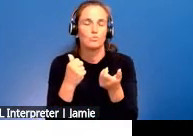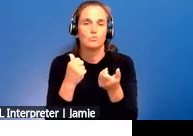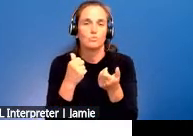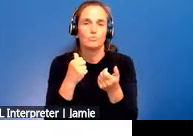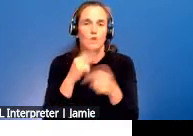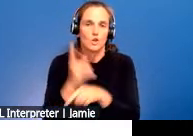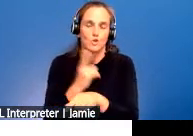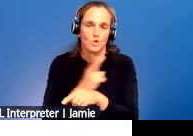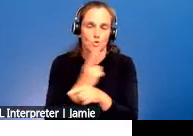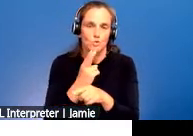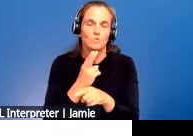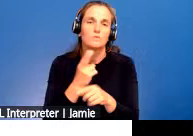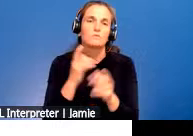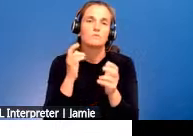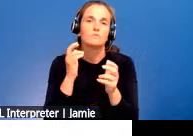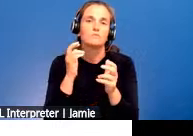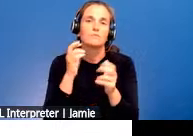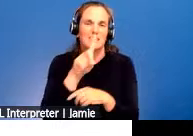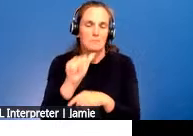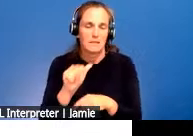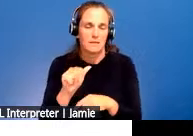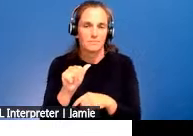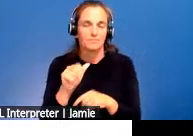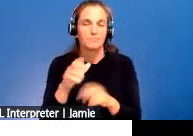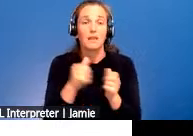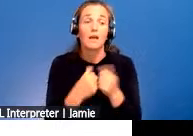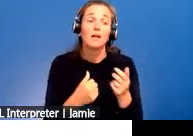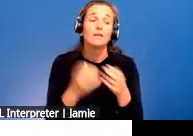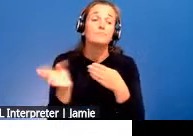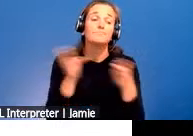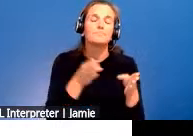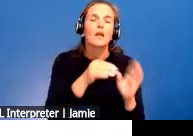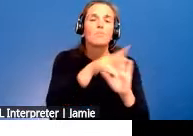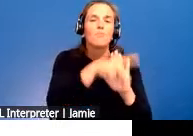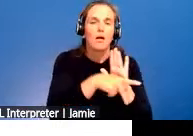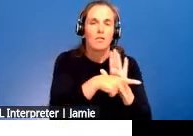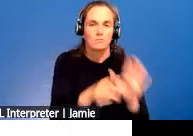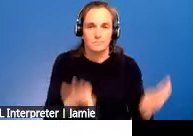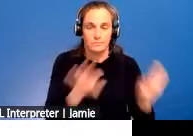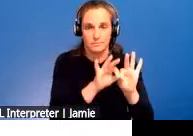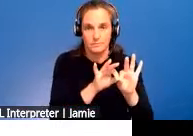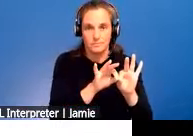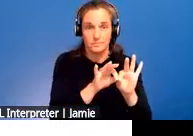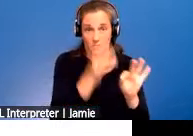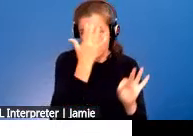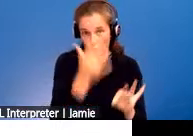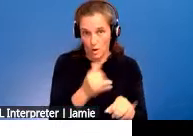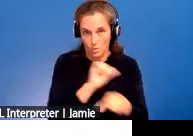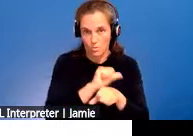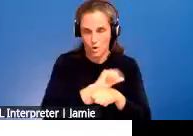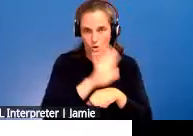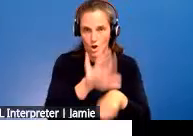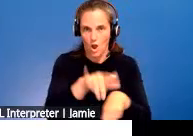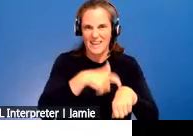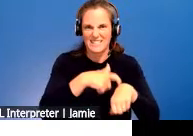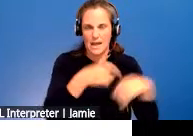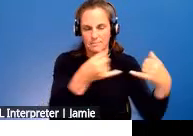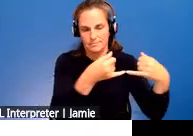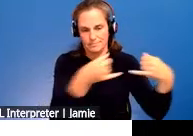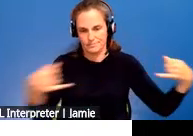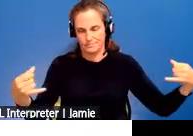And policy matters. Yeah, I talked a little bit about why we're working toward on a timeline to get to more accessible